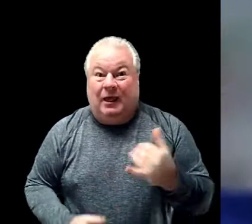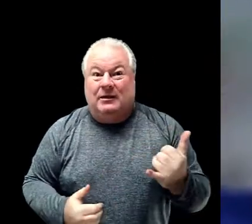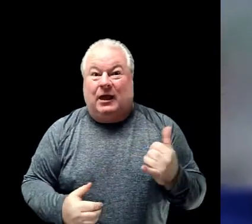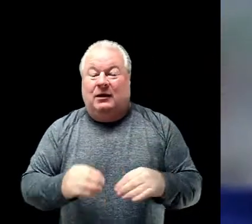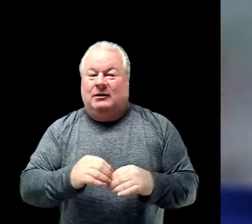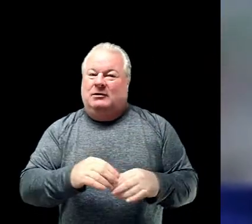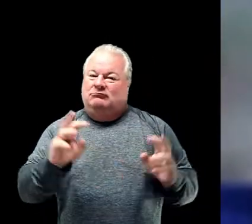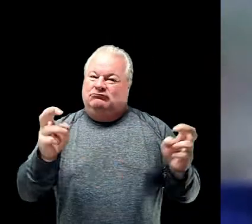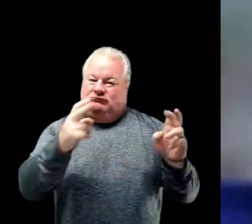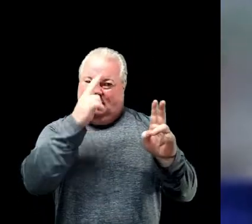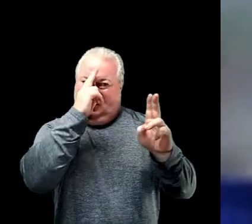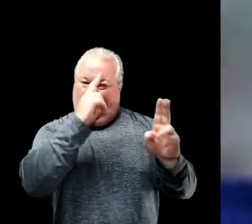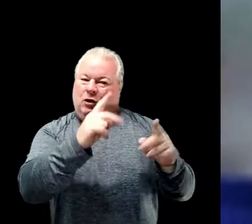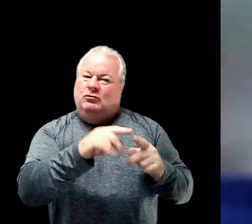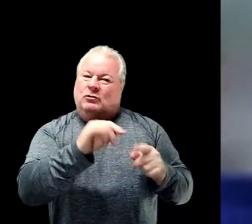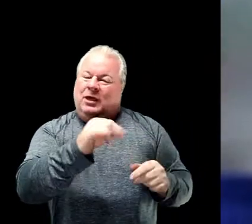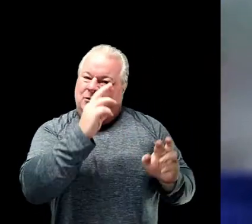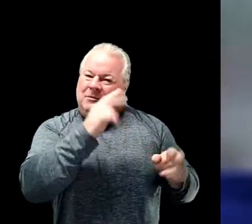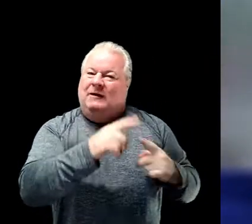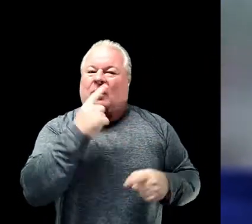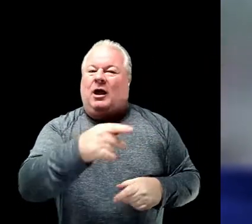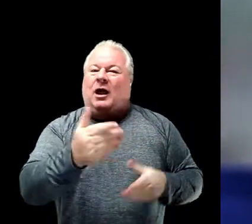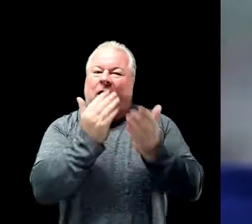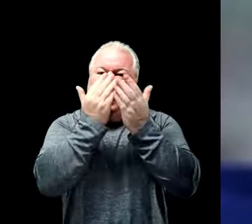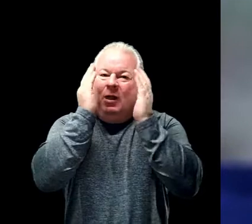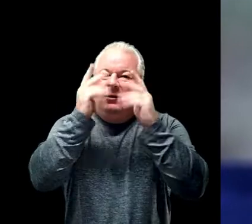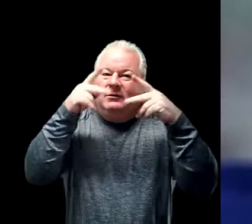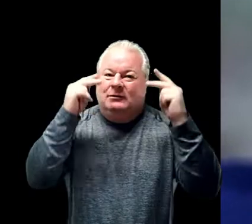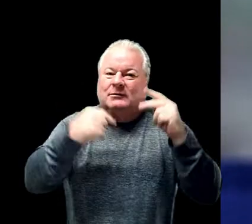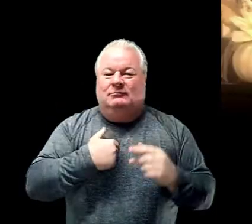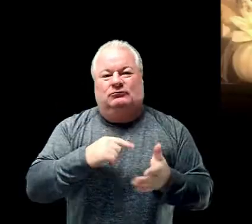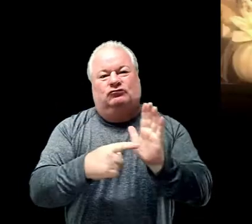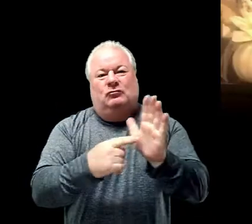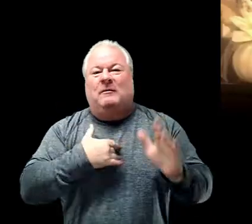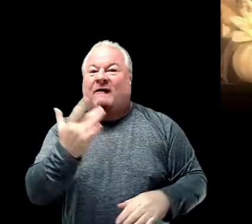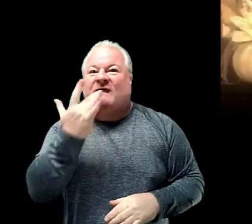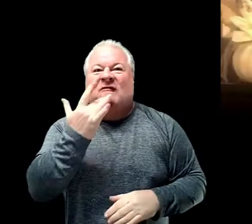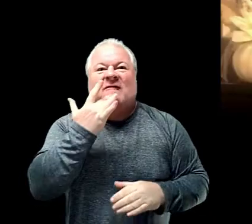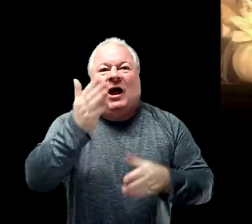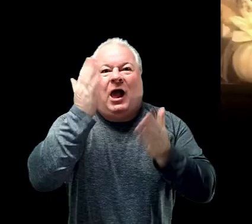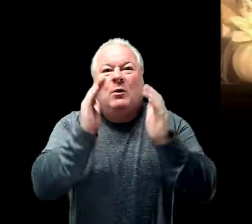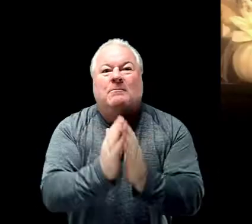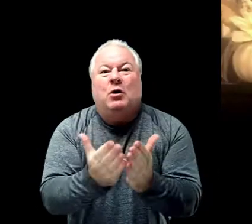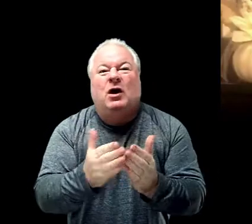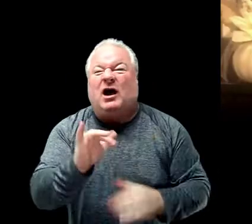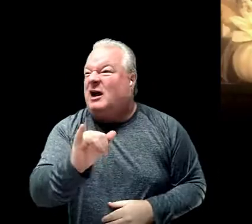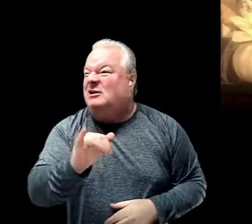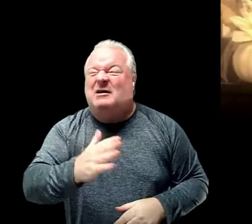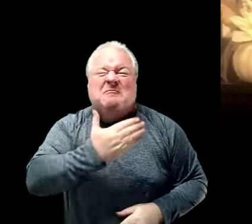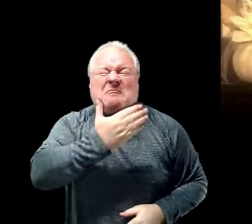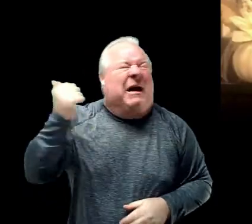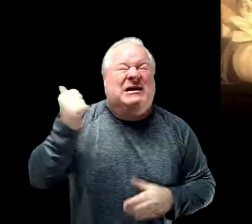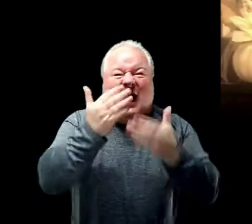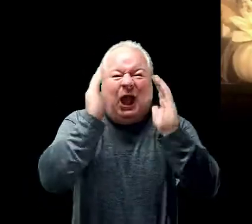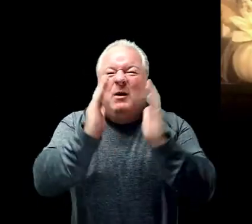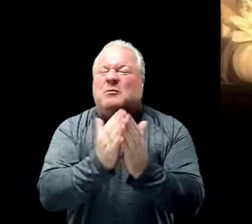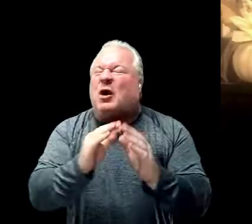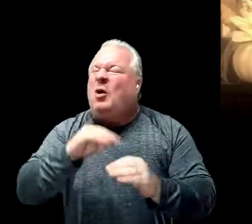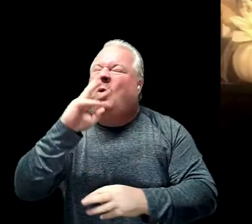And now, in honor of Halloween, I'd like to present my favorite Halloween book. It's the